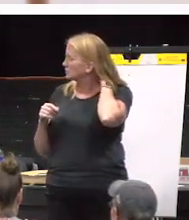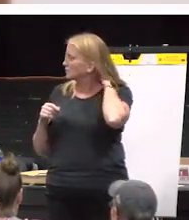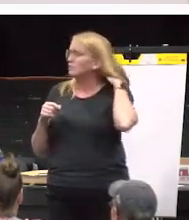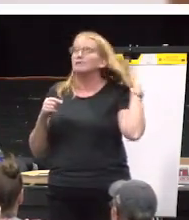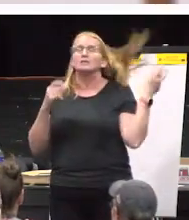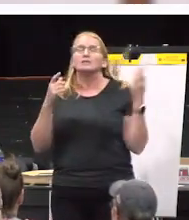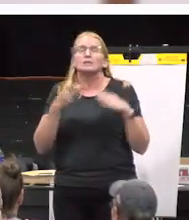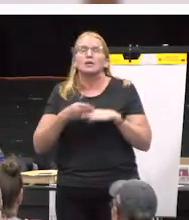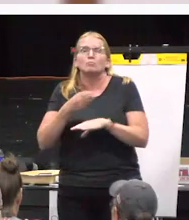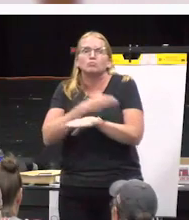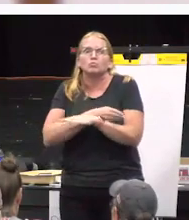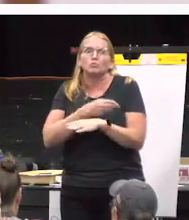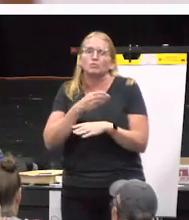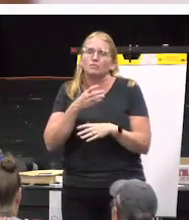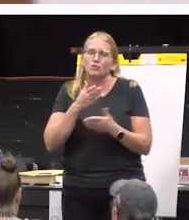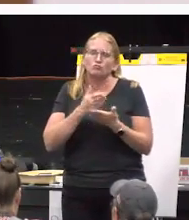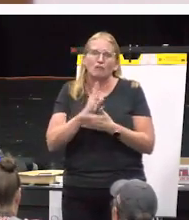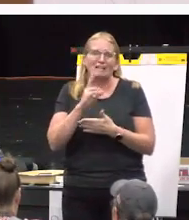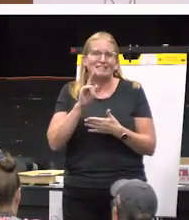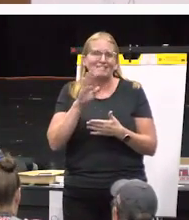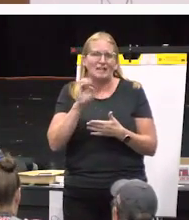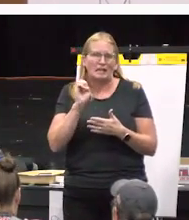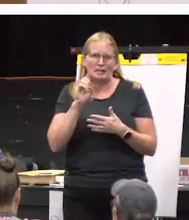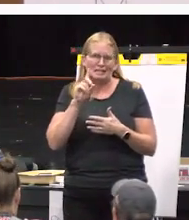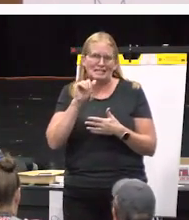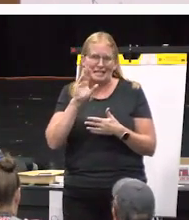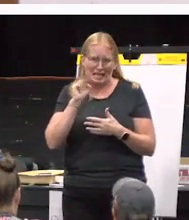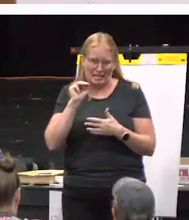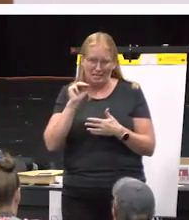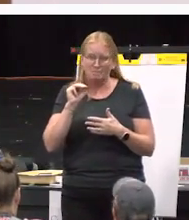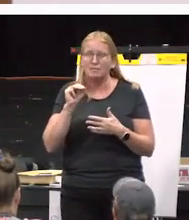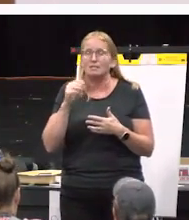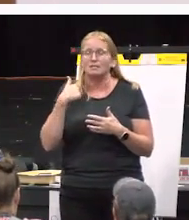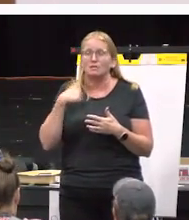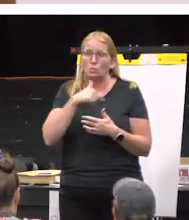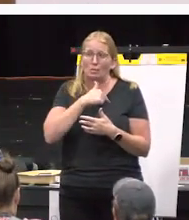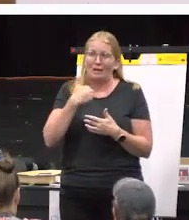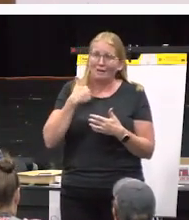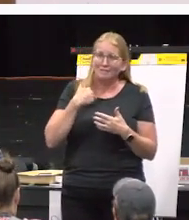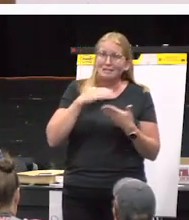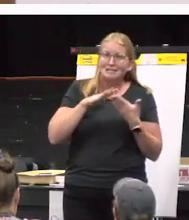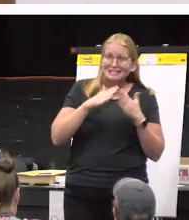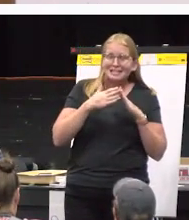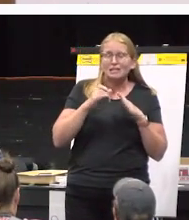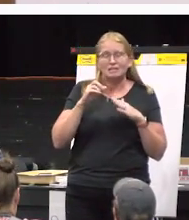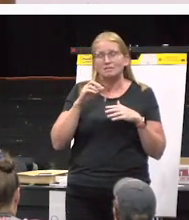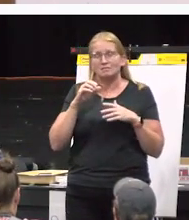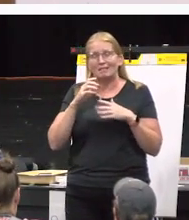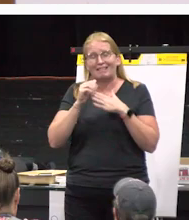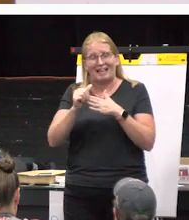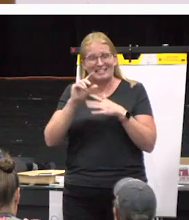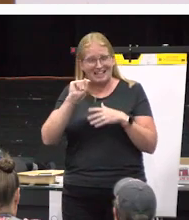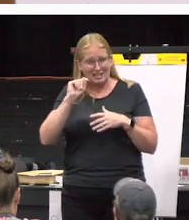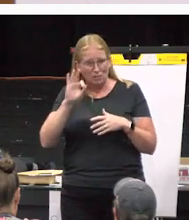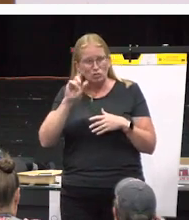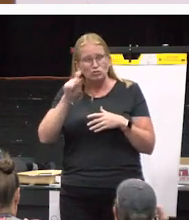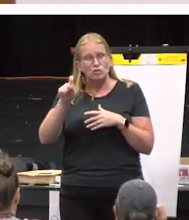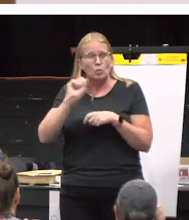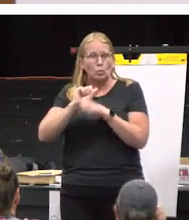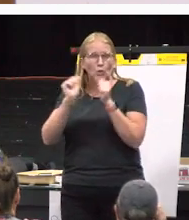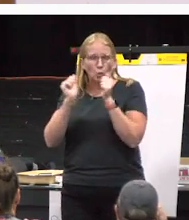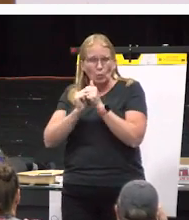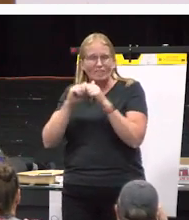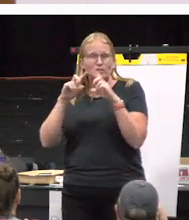Improve Wrightsville Dam. Montpelier, either through the city or a community-led task force, should work collaboratively with the Department of